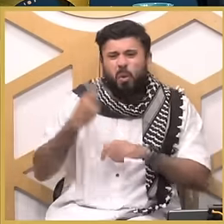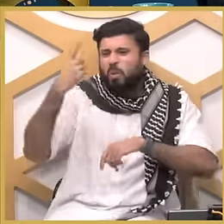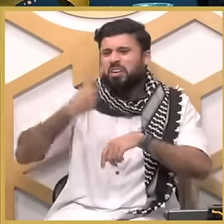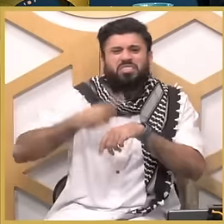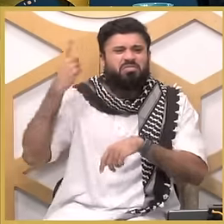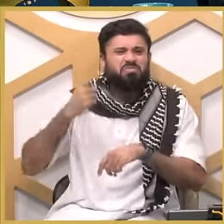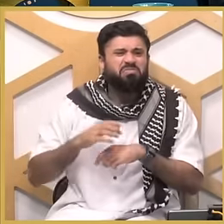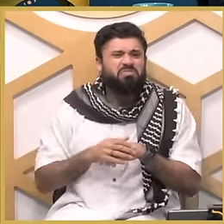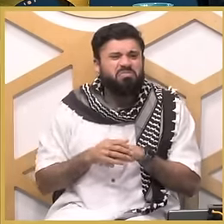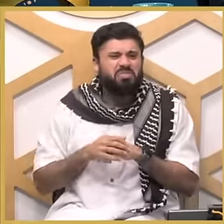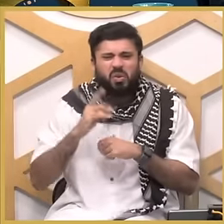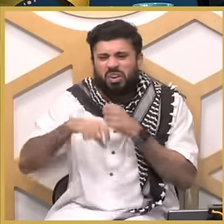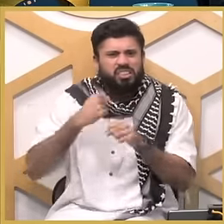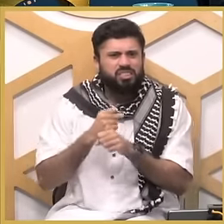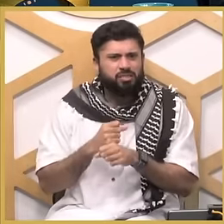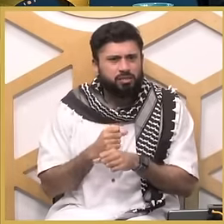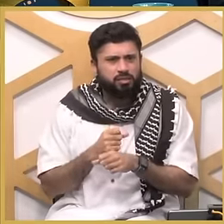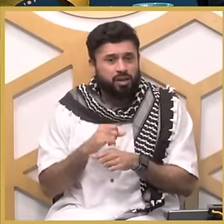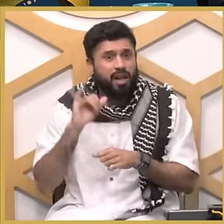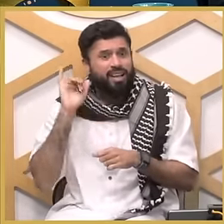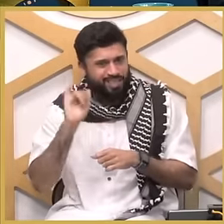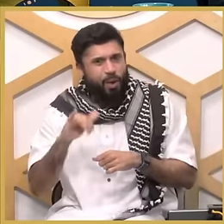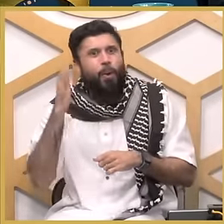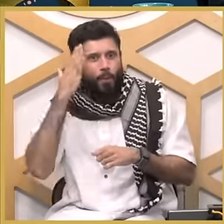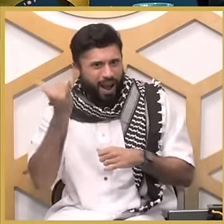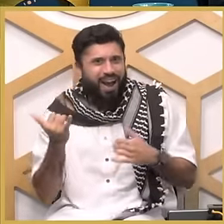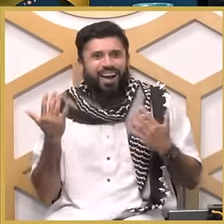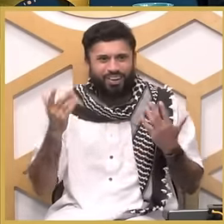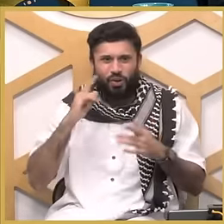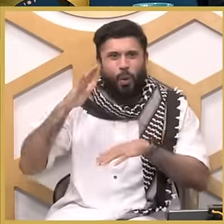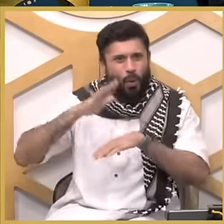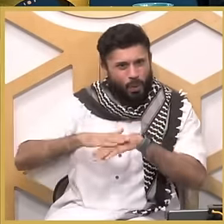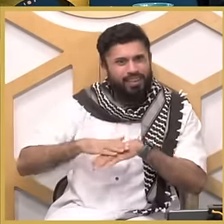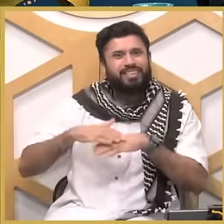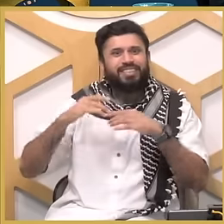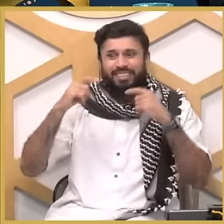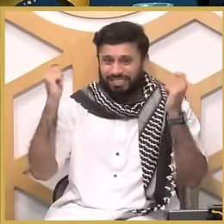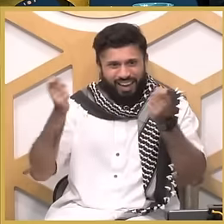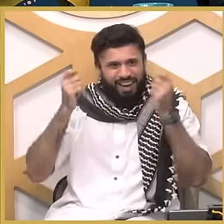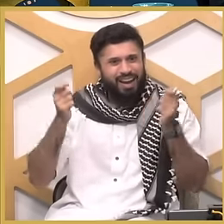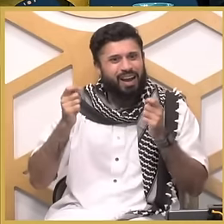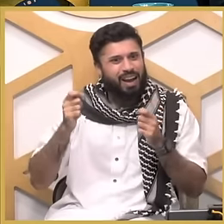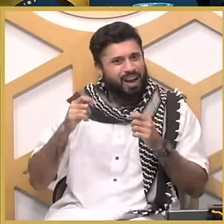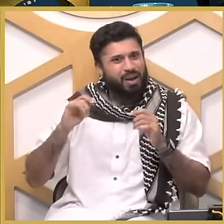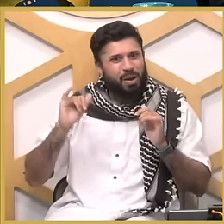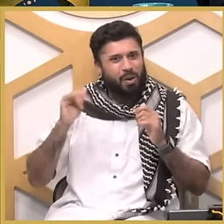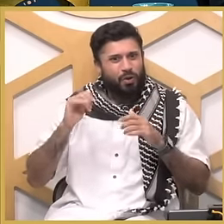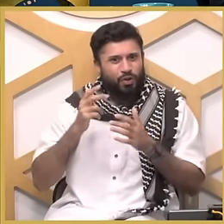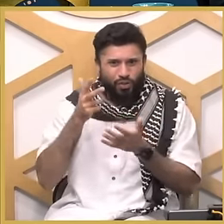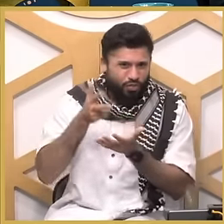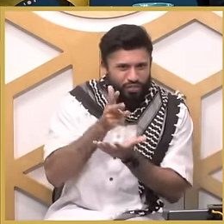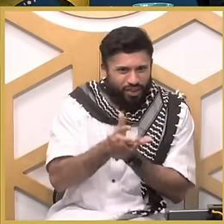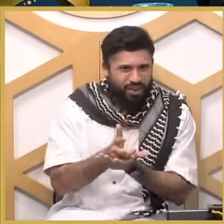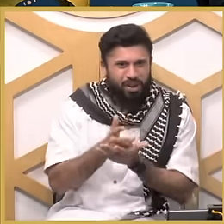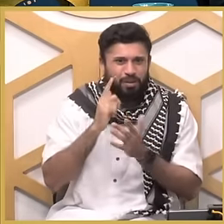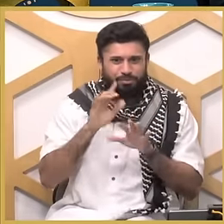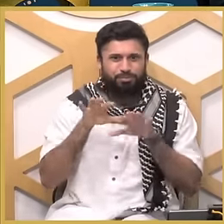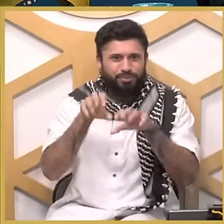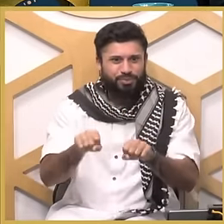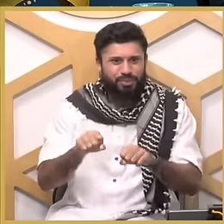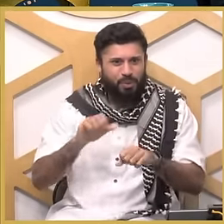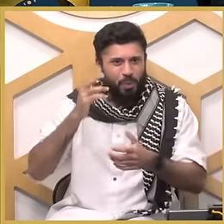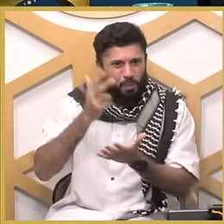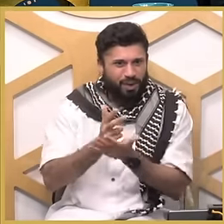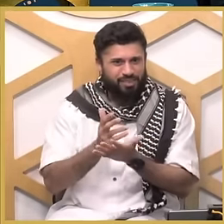take our parking spots, man. On Wallahi, Sheikh, worse than this when someone says, look, I'm over the bridge guy. Like, just as long